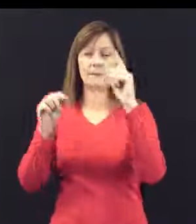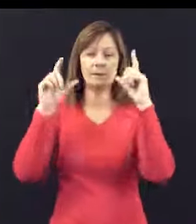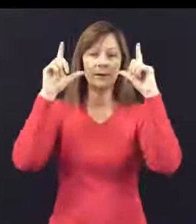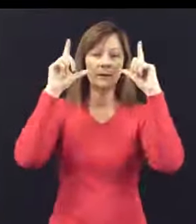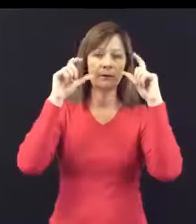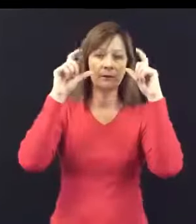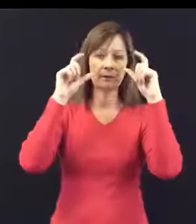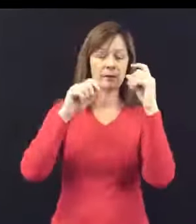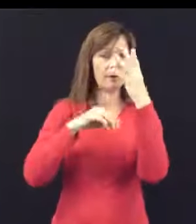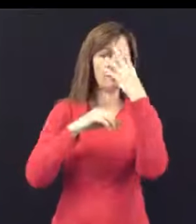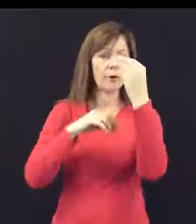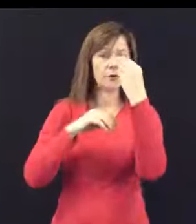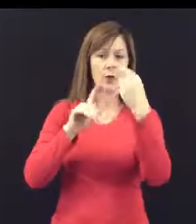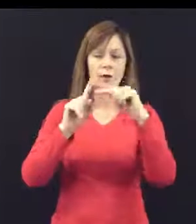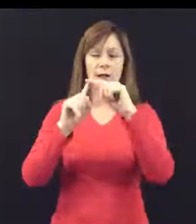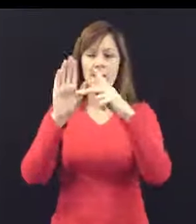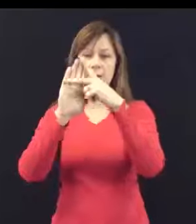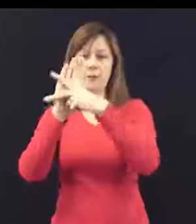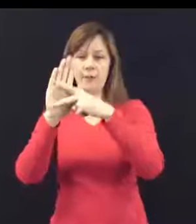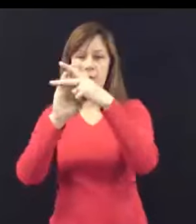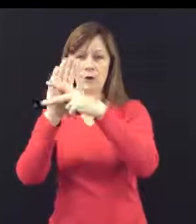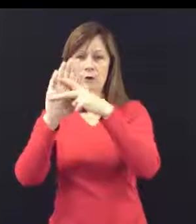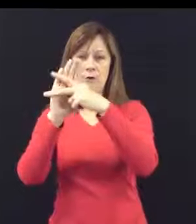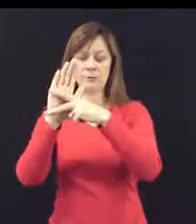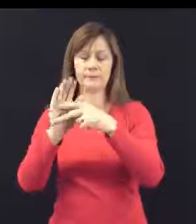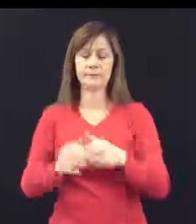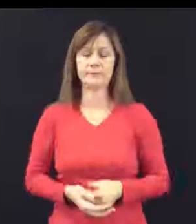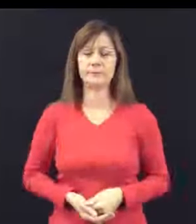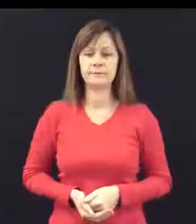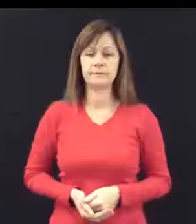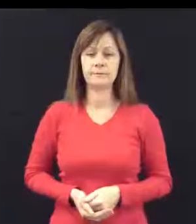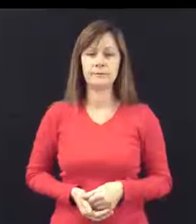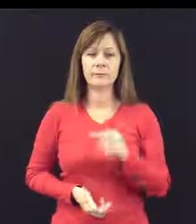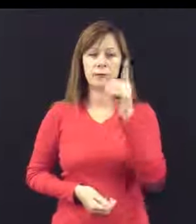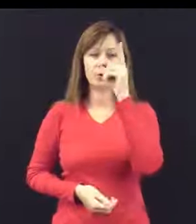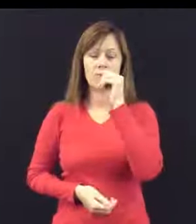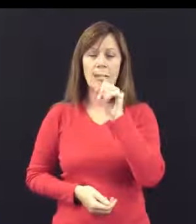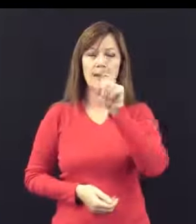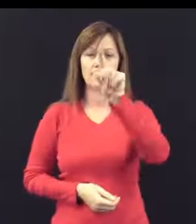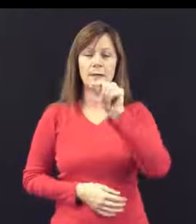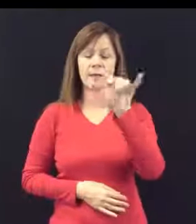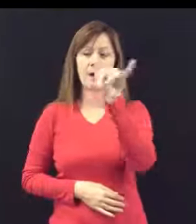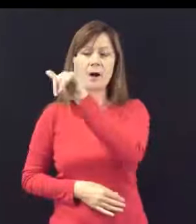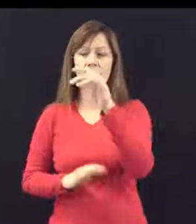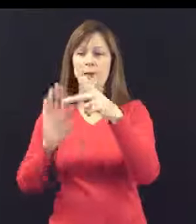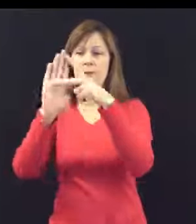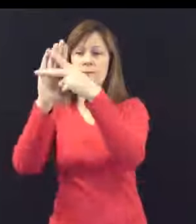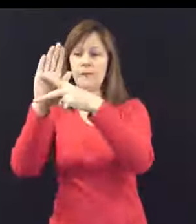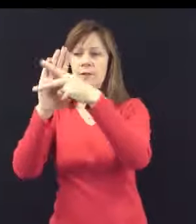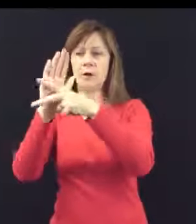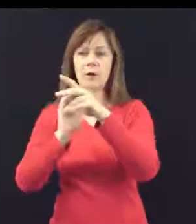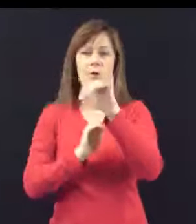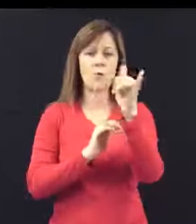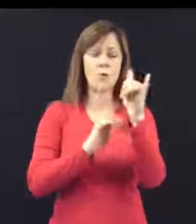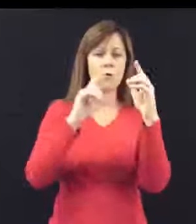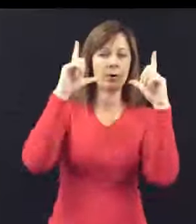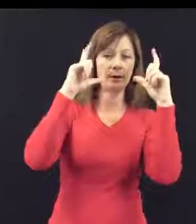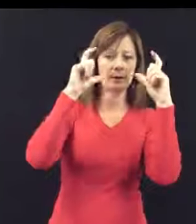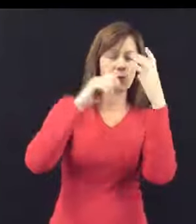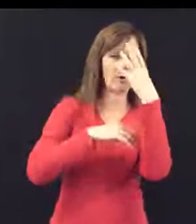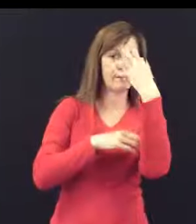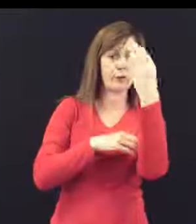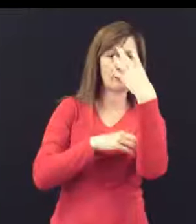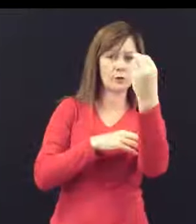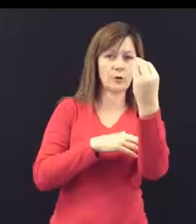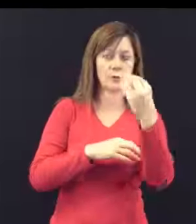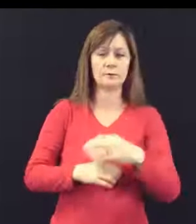roll section. If you tap on the camera roll button, you can see all the photos and videos in your camera roll. This view is actually handy because